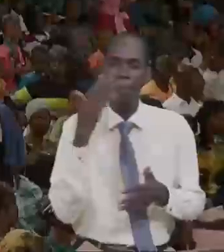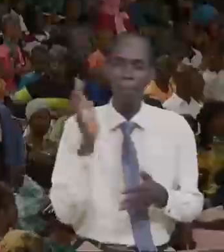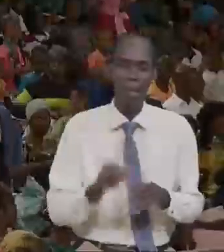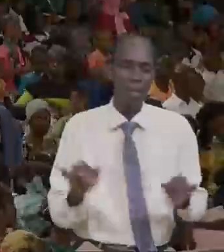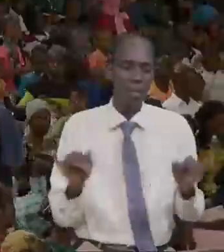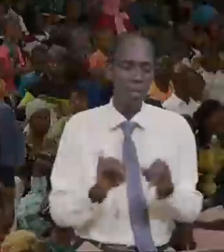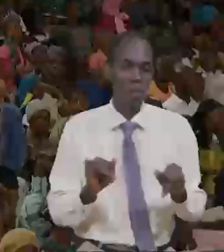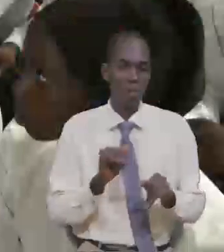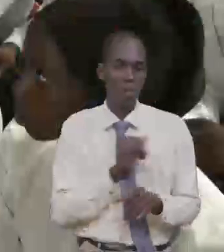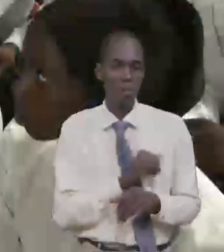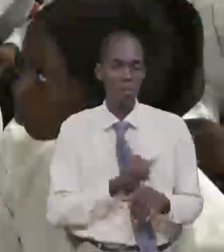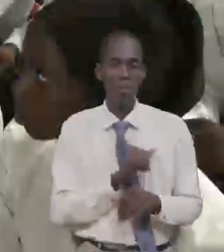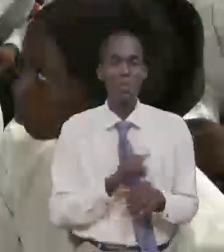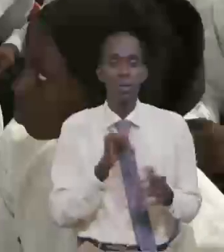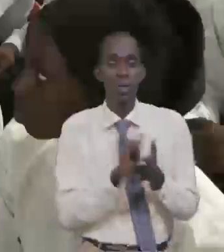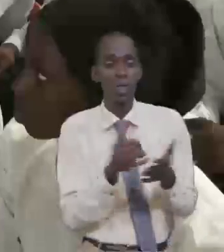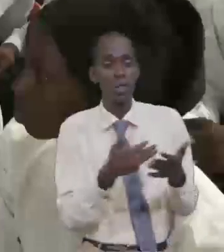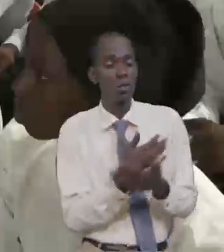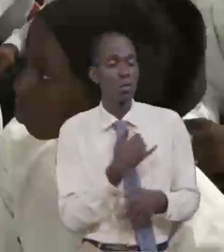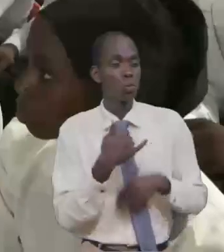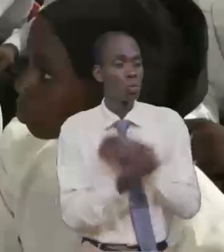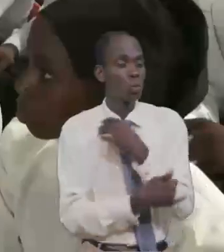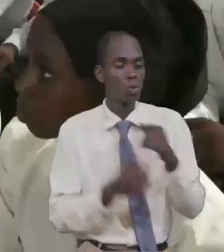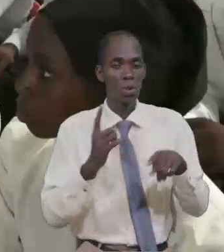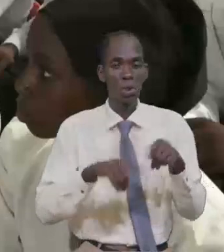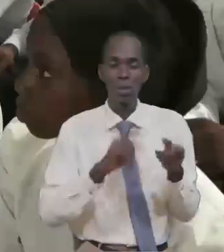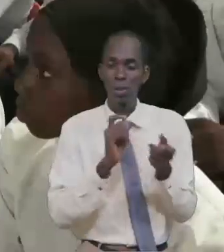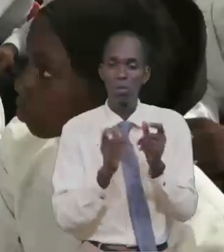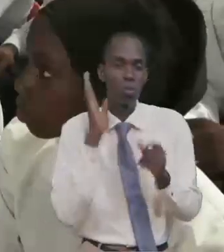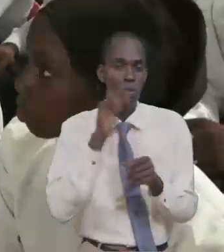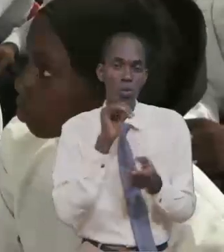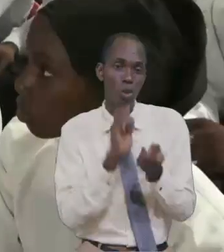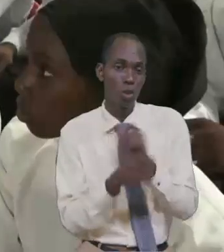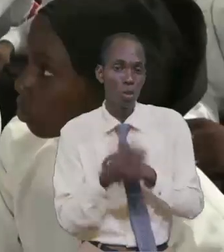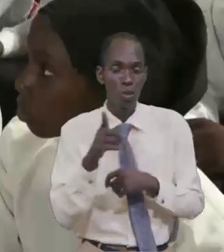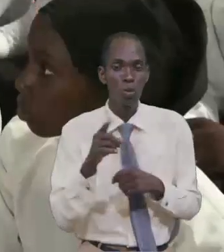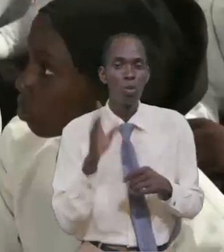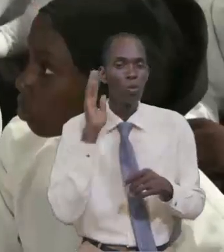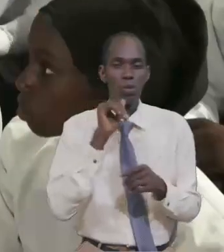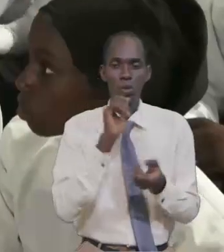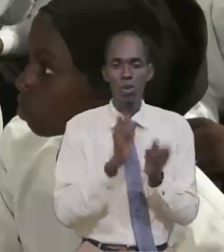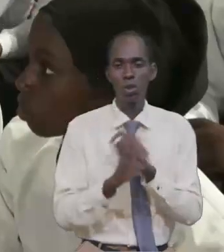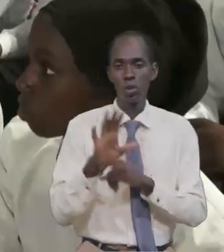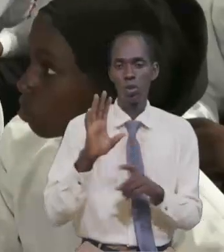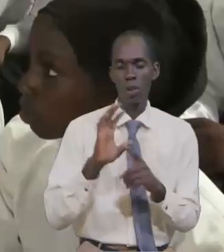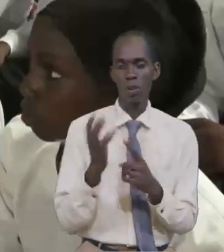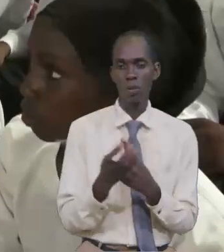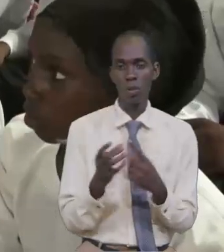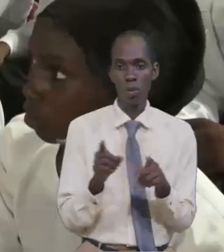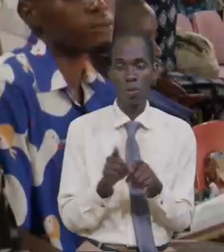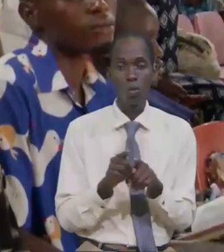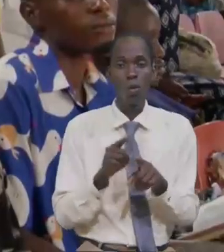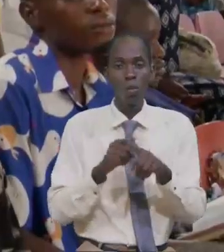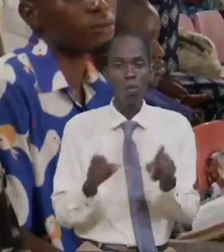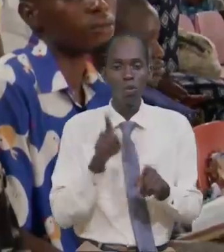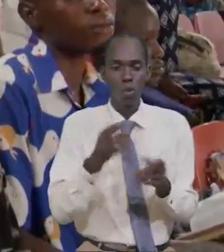your attitude of fighting everything, pulling down everything, criticizing everything, prognosing into the affairs of